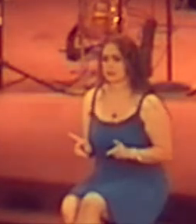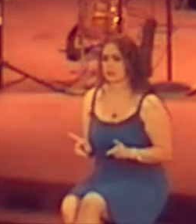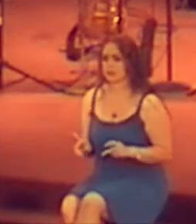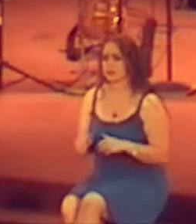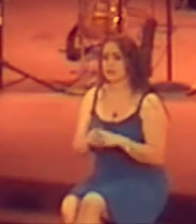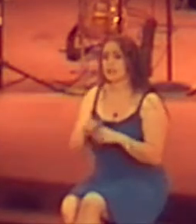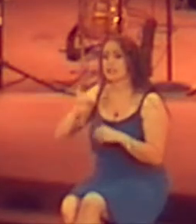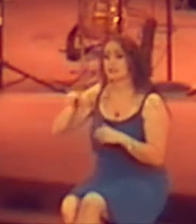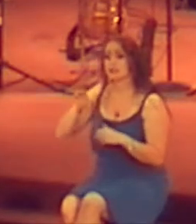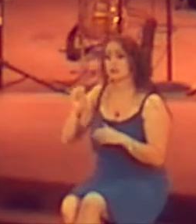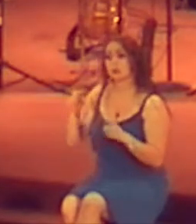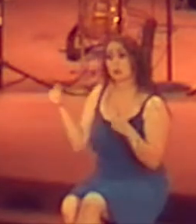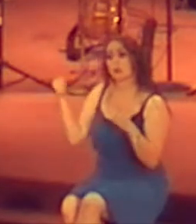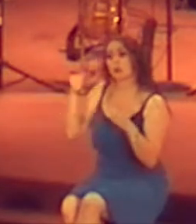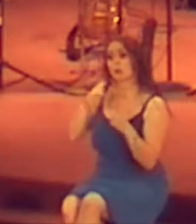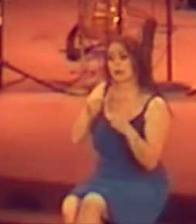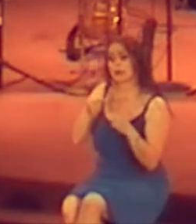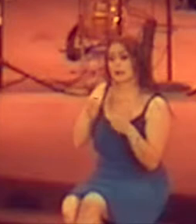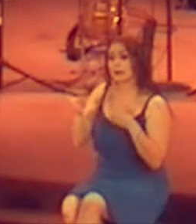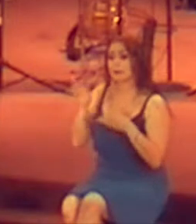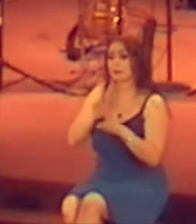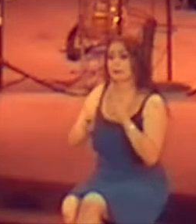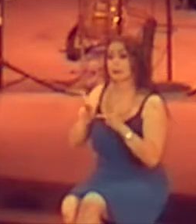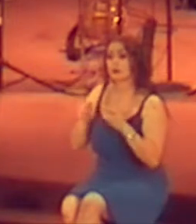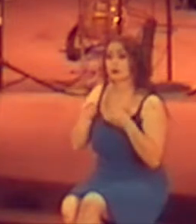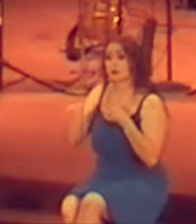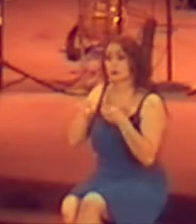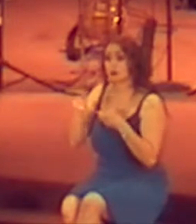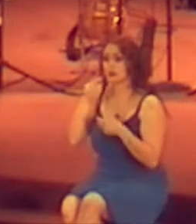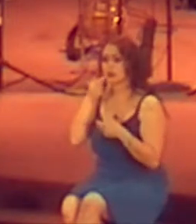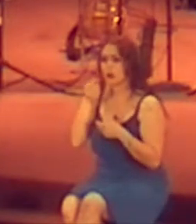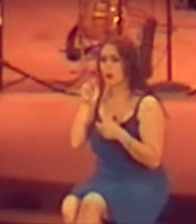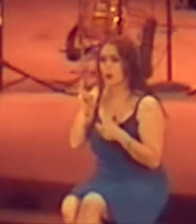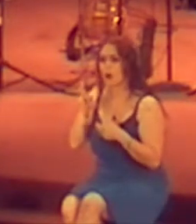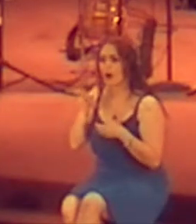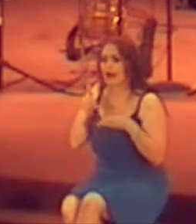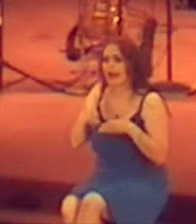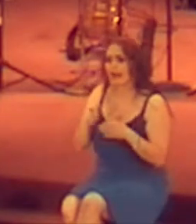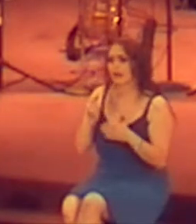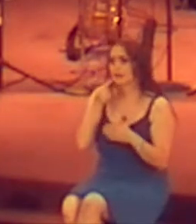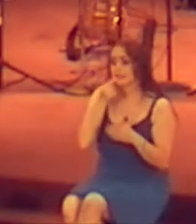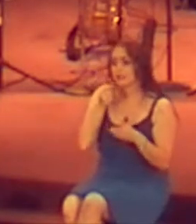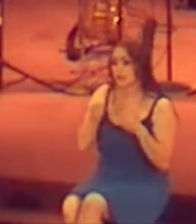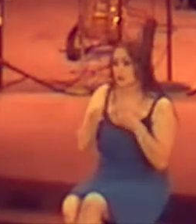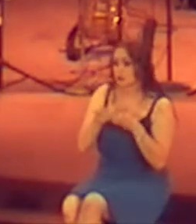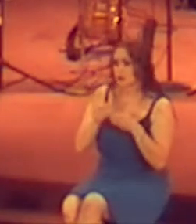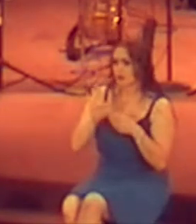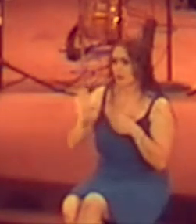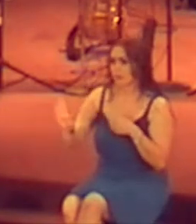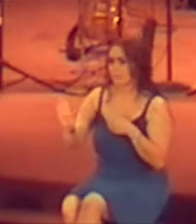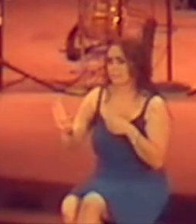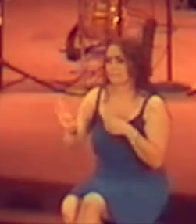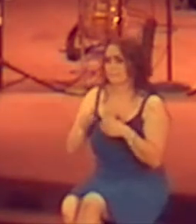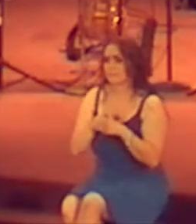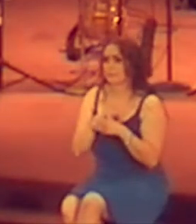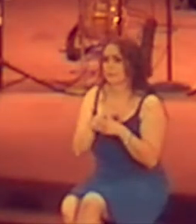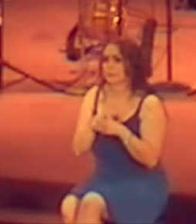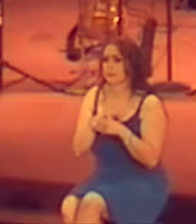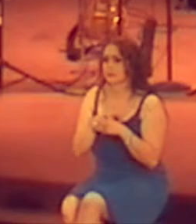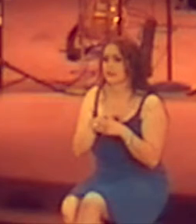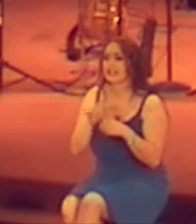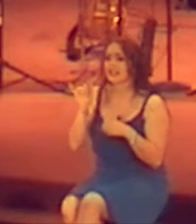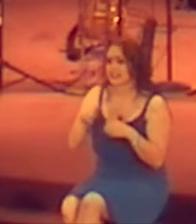James's point is that people can either control their tongue or they can let their tongues control them. It is the content of the boast that determines whether it is good or